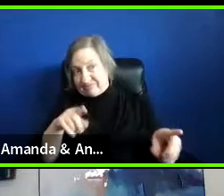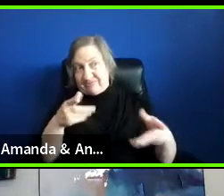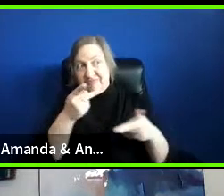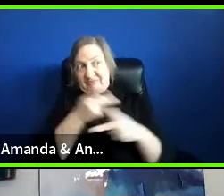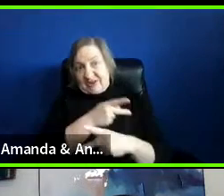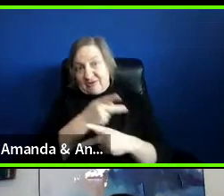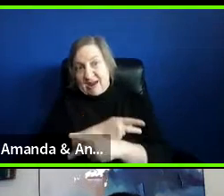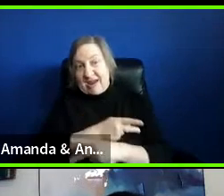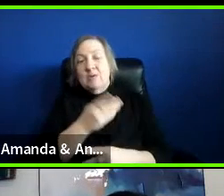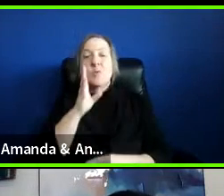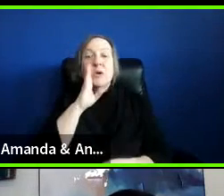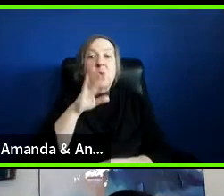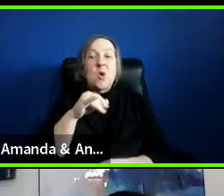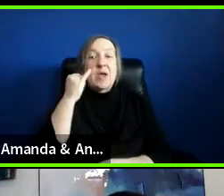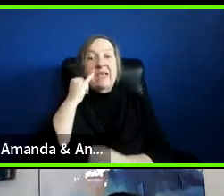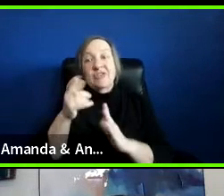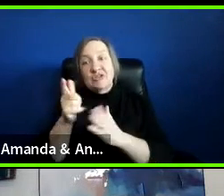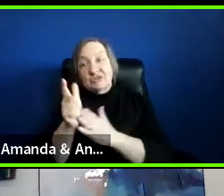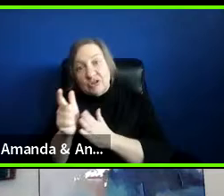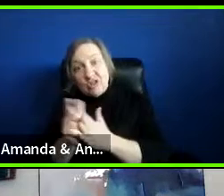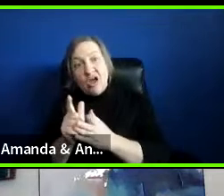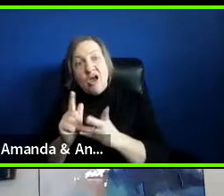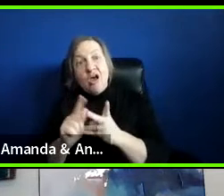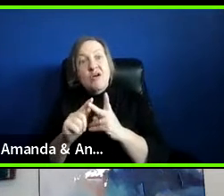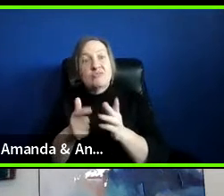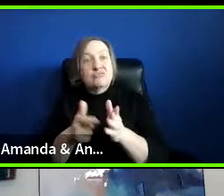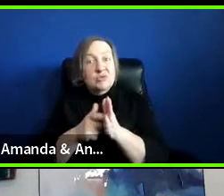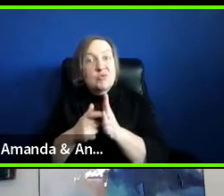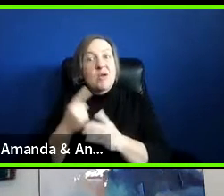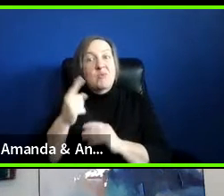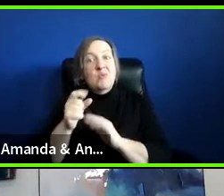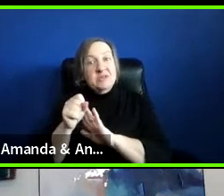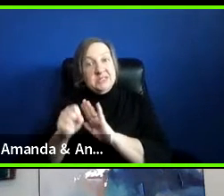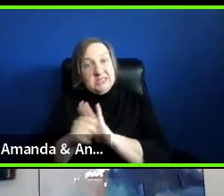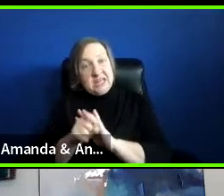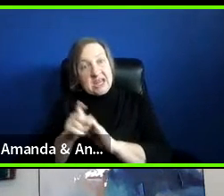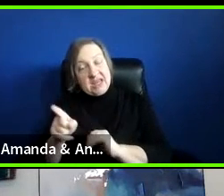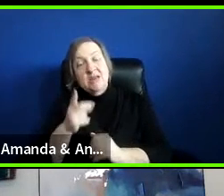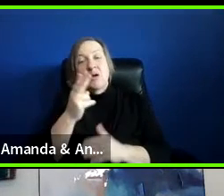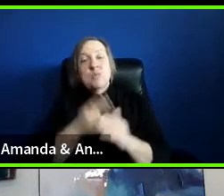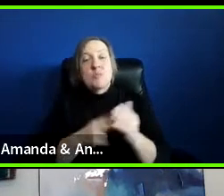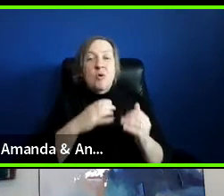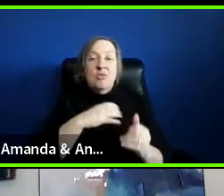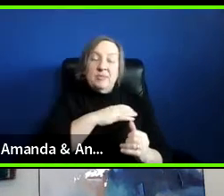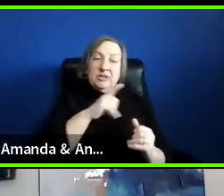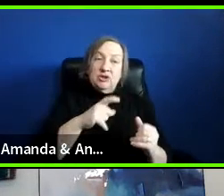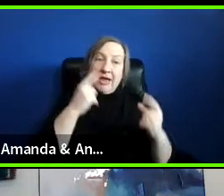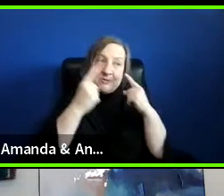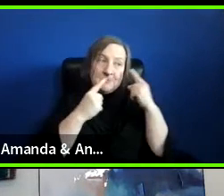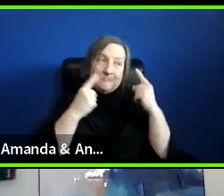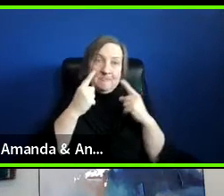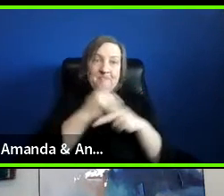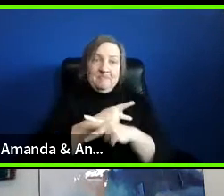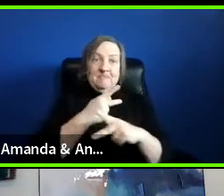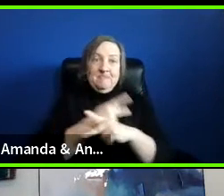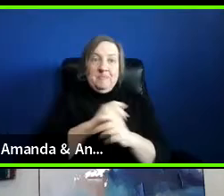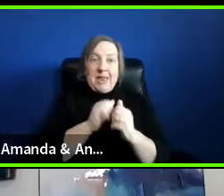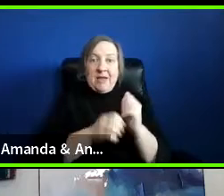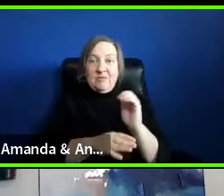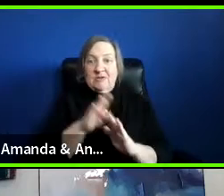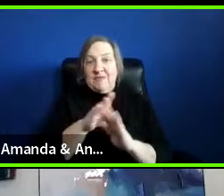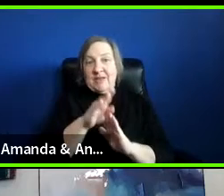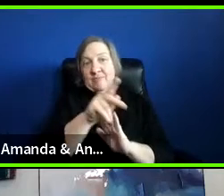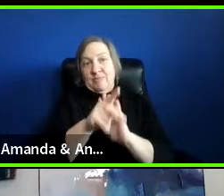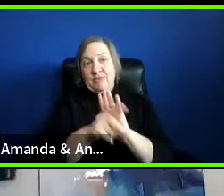know if there is a statute or a law in one state that the two commissions have to take that into account as they're developing the policy for